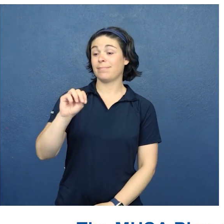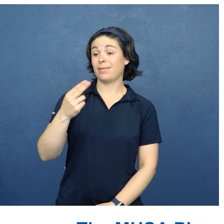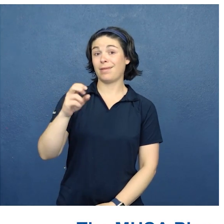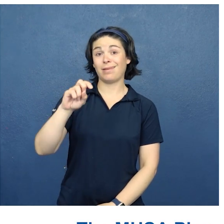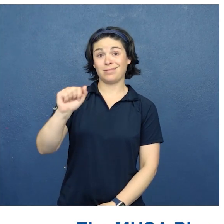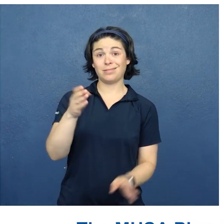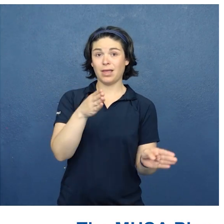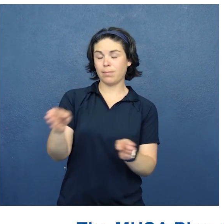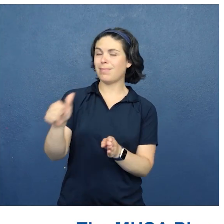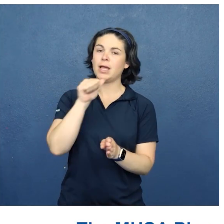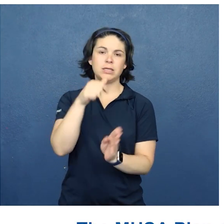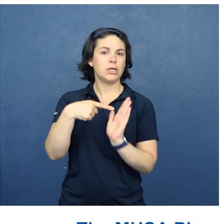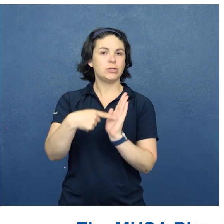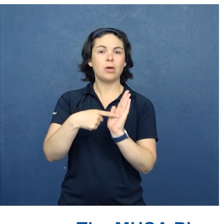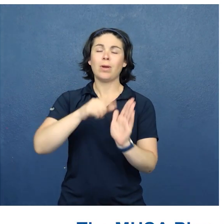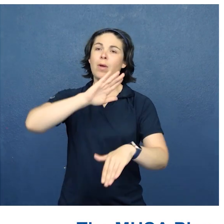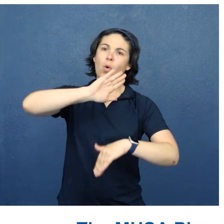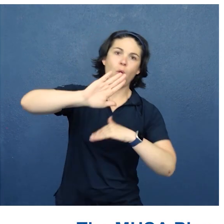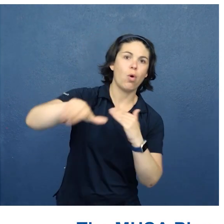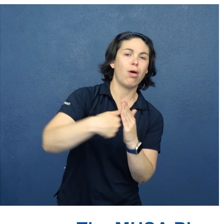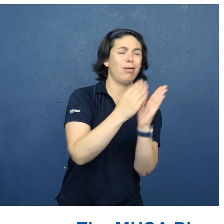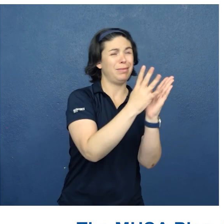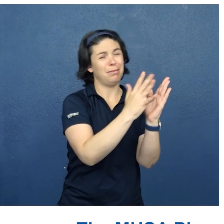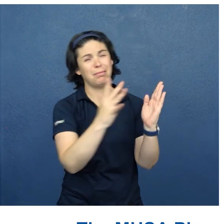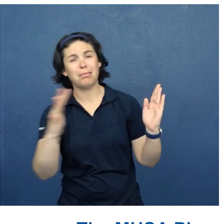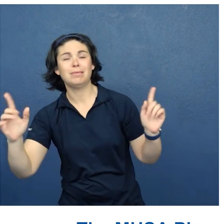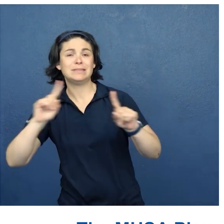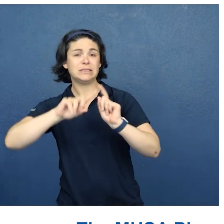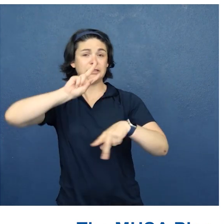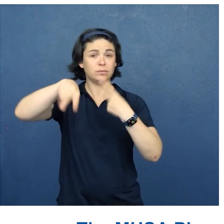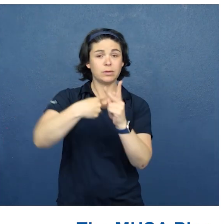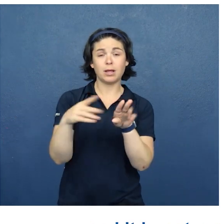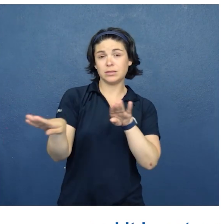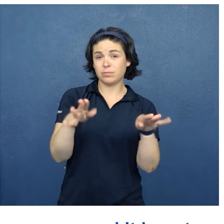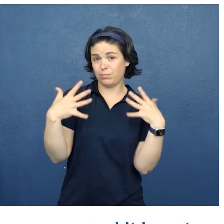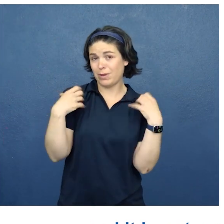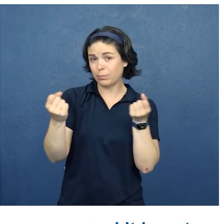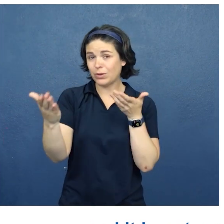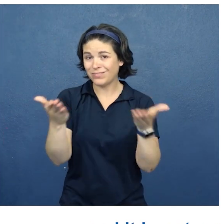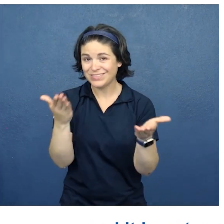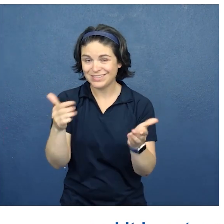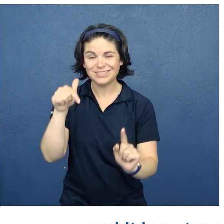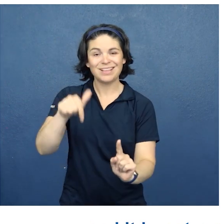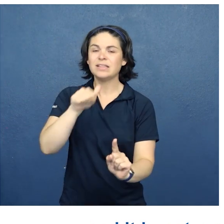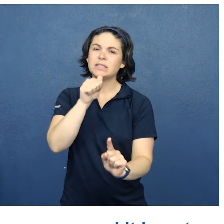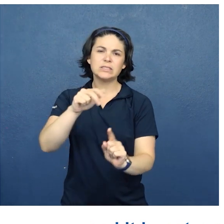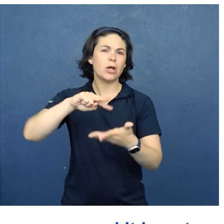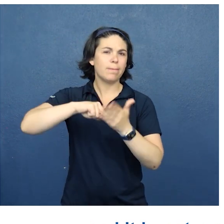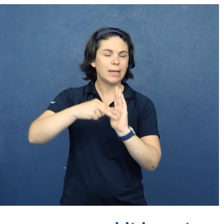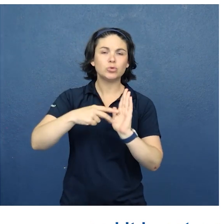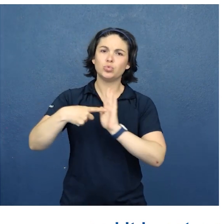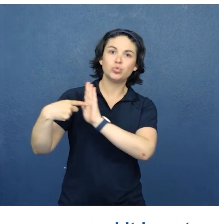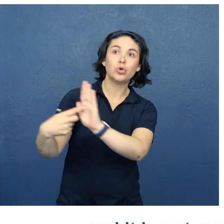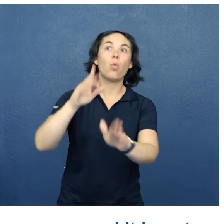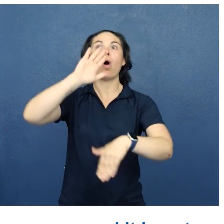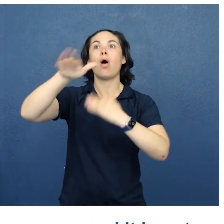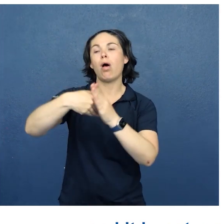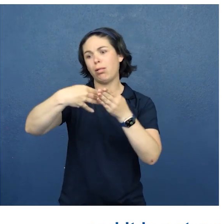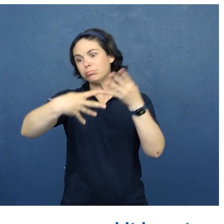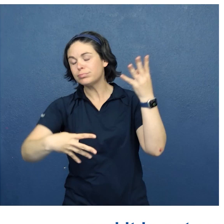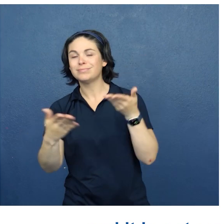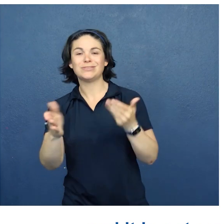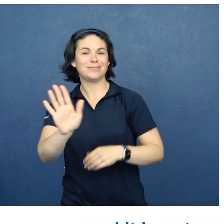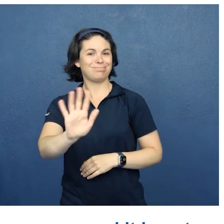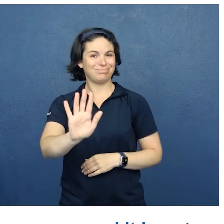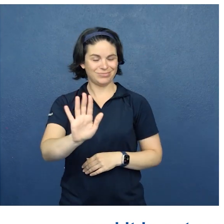The MISA plan does not represent all of the public behavioral health services in Riverside County, and it is not meant to function as a guide to all